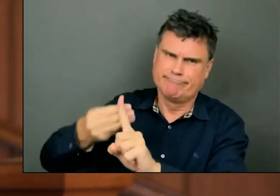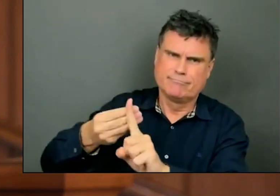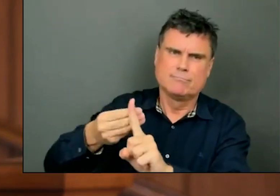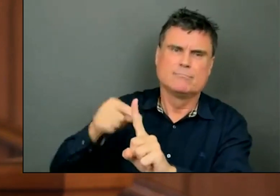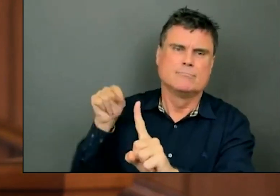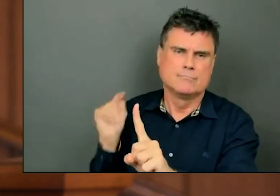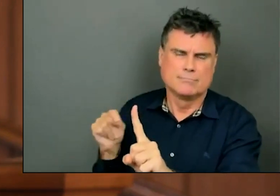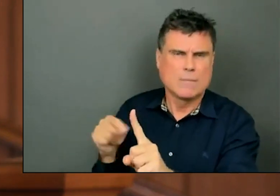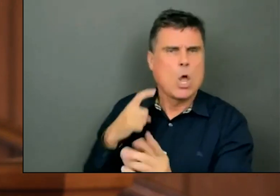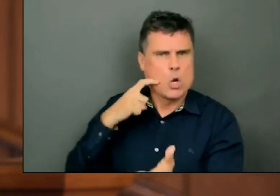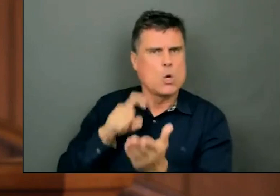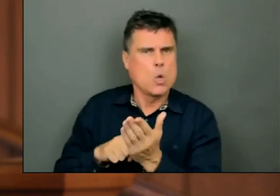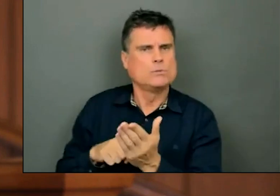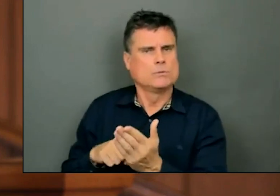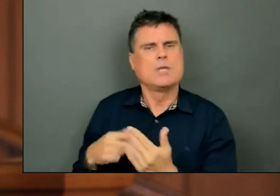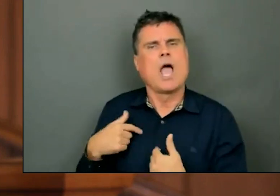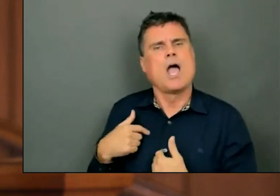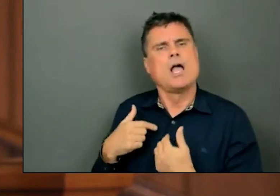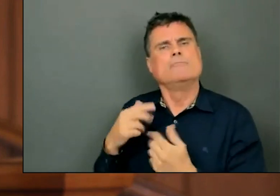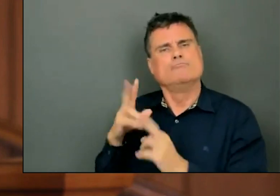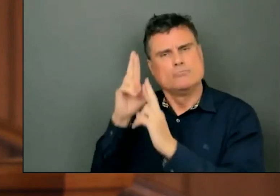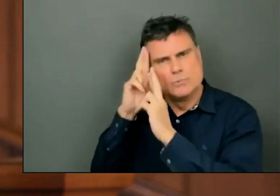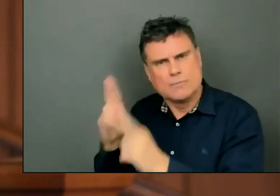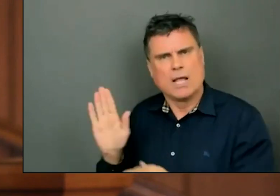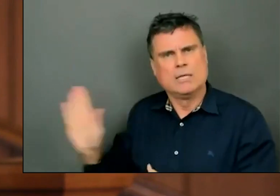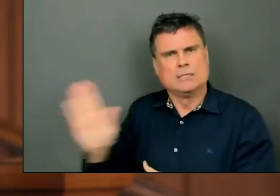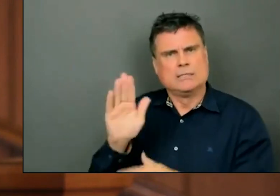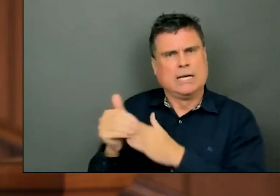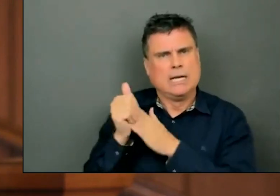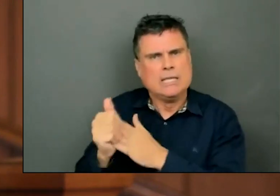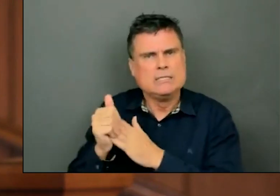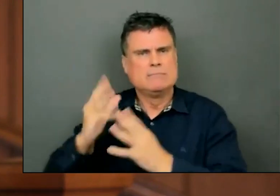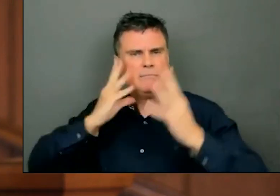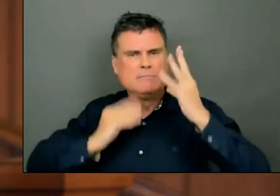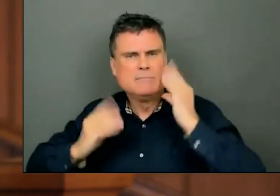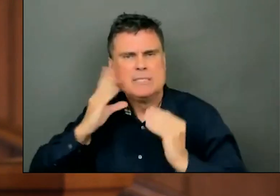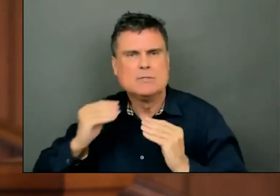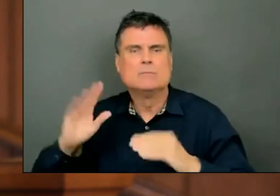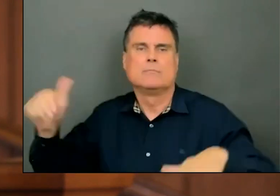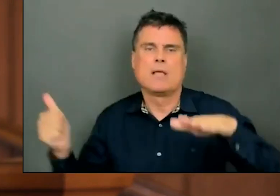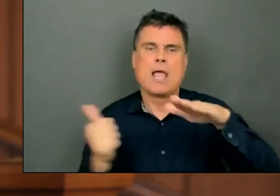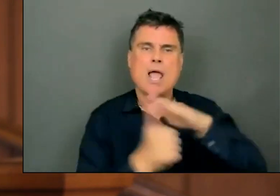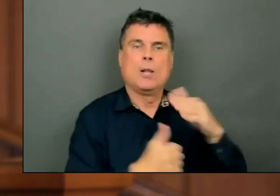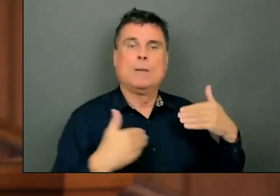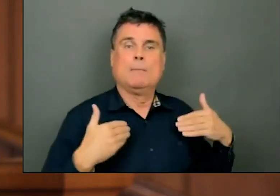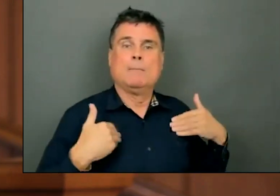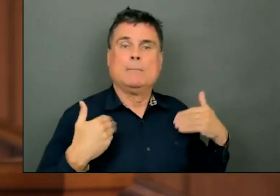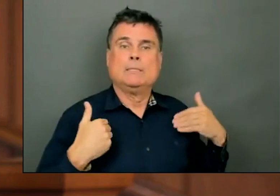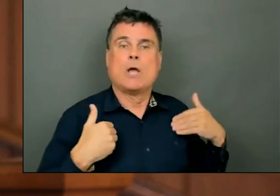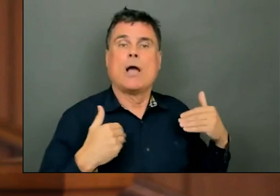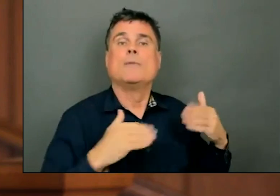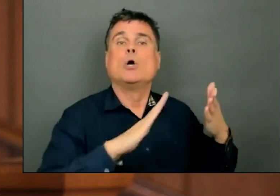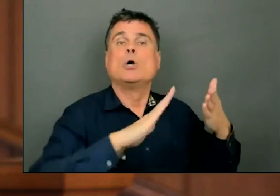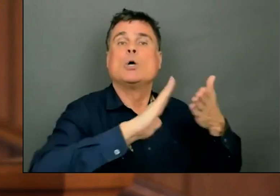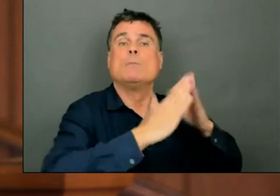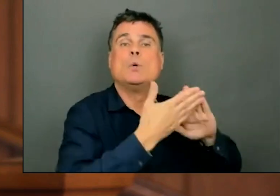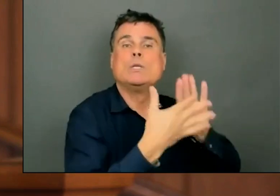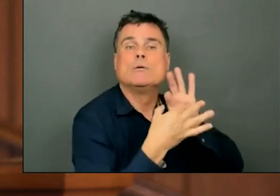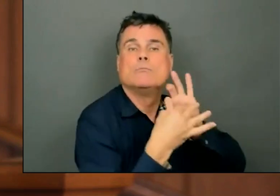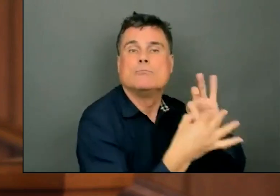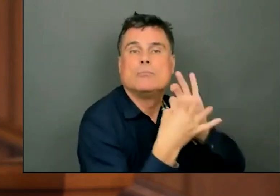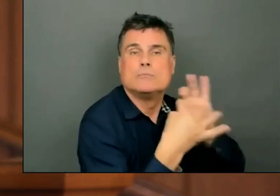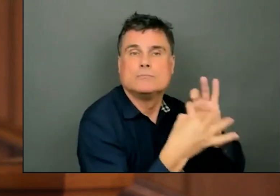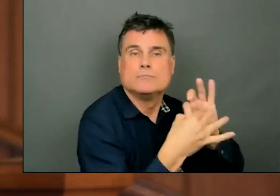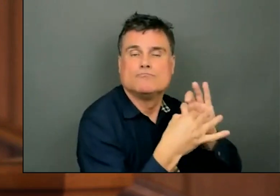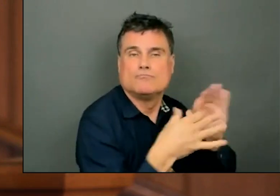set coming to this new ministry, coming to this new position as Minister responsible for Municipal Affairs is absolutely critical to how we move forward